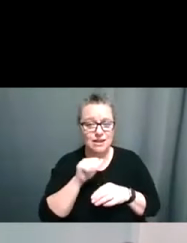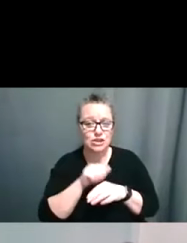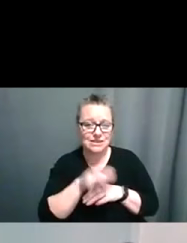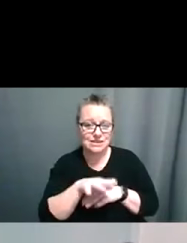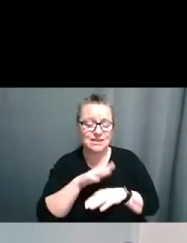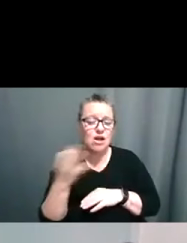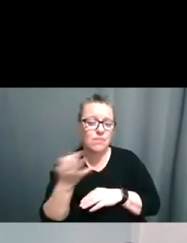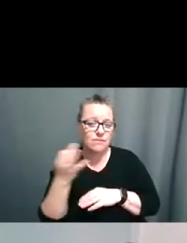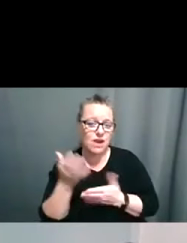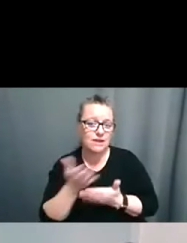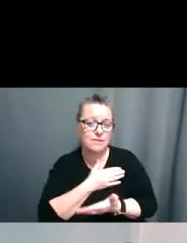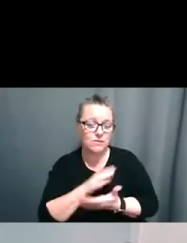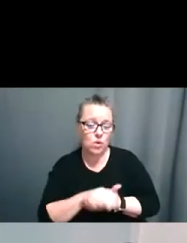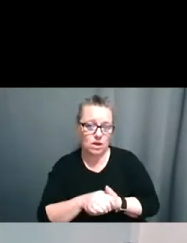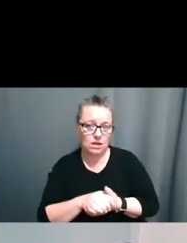Friday before.